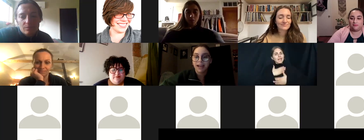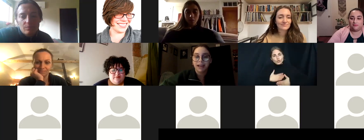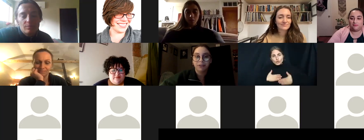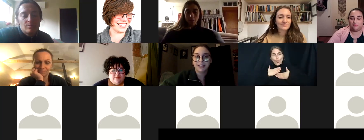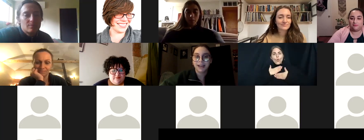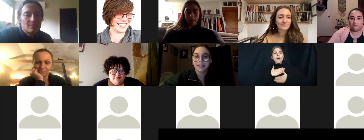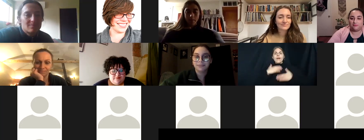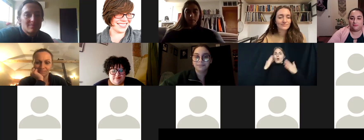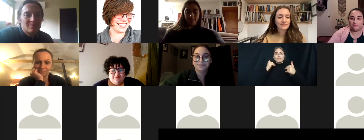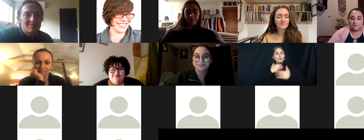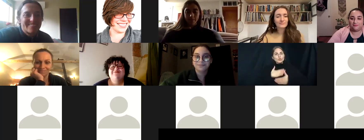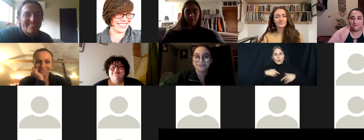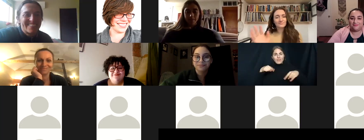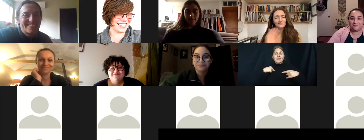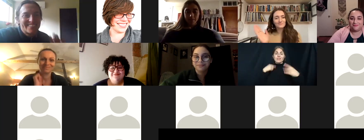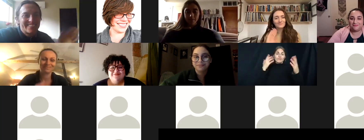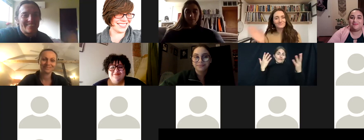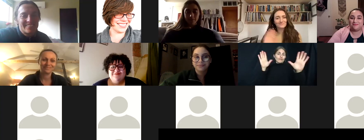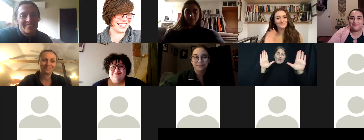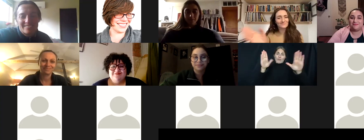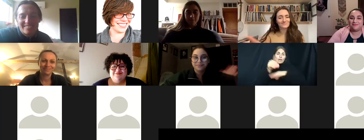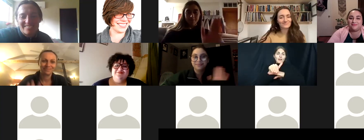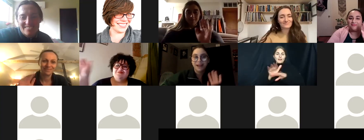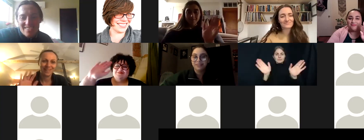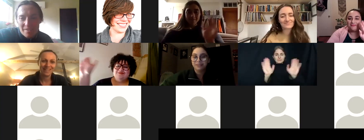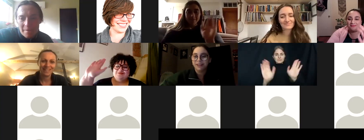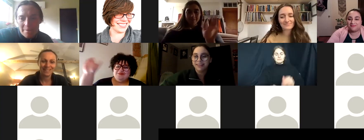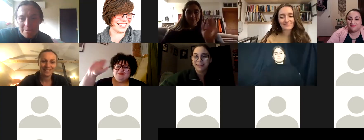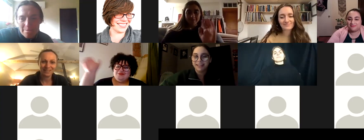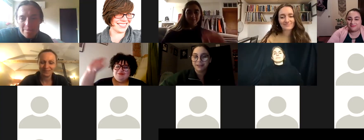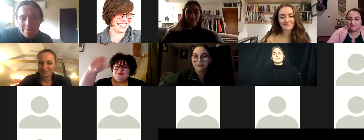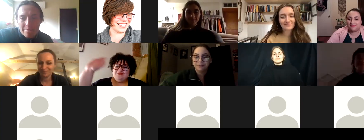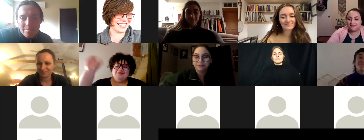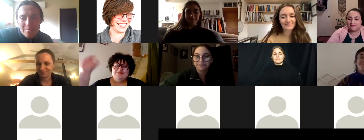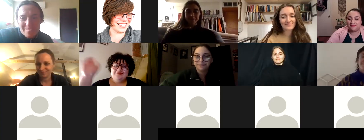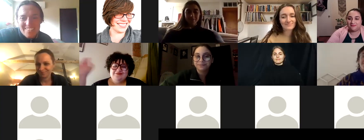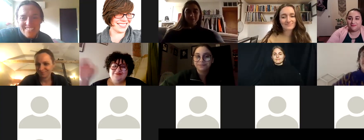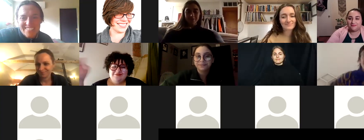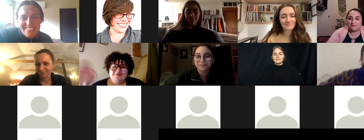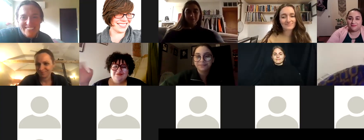and have a great night. Bye, everyone. Thank you.